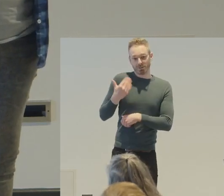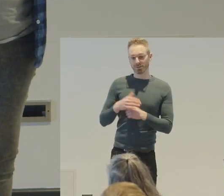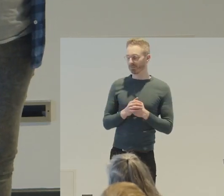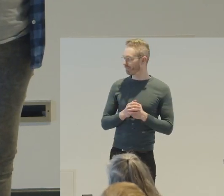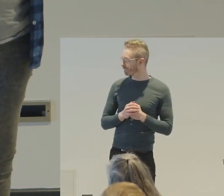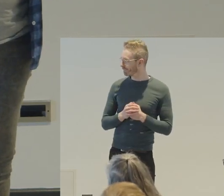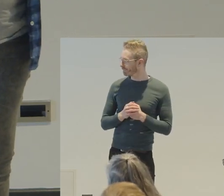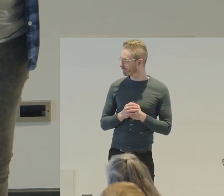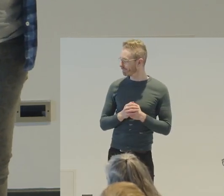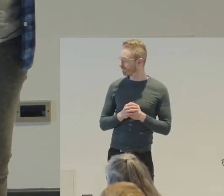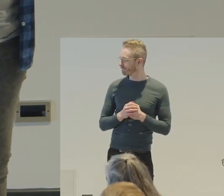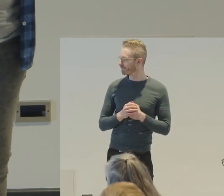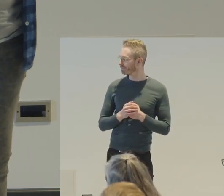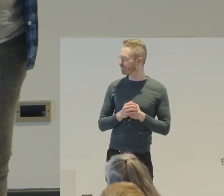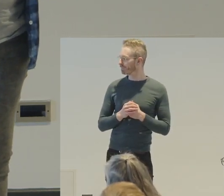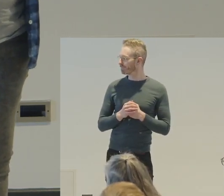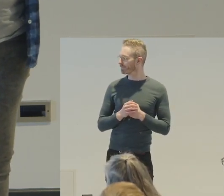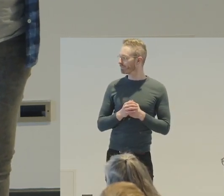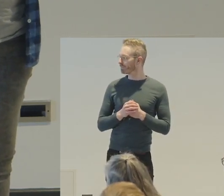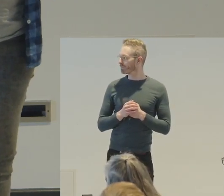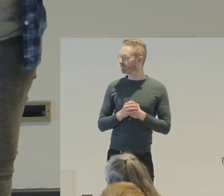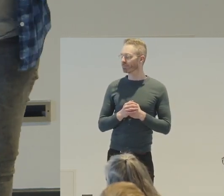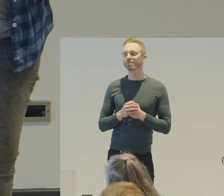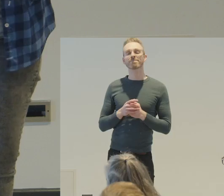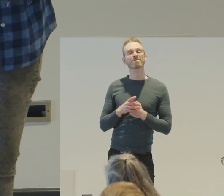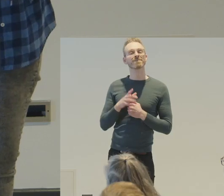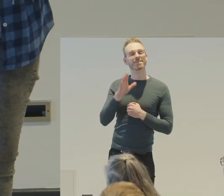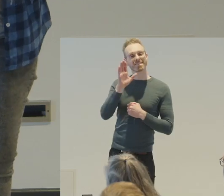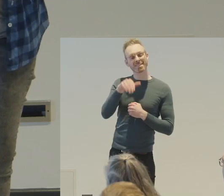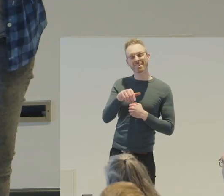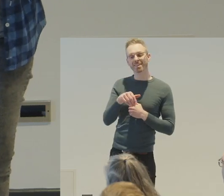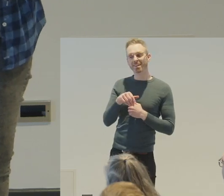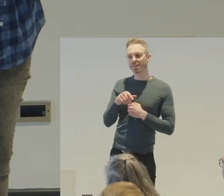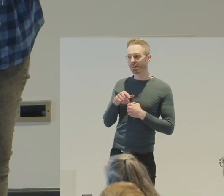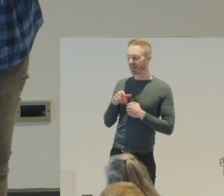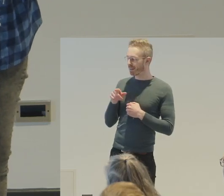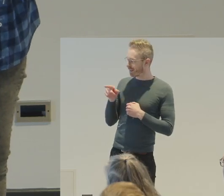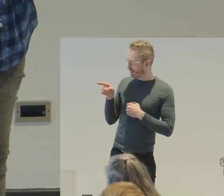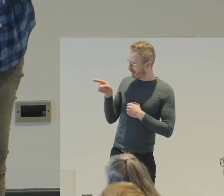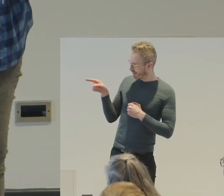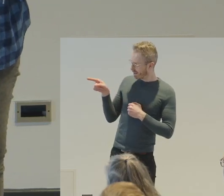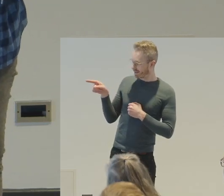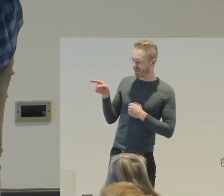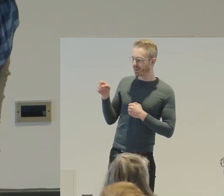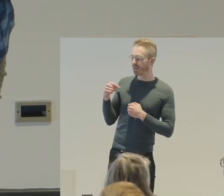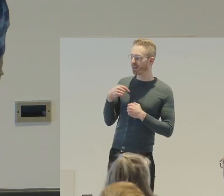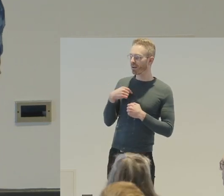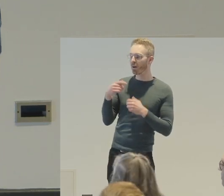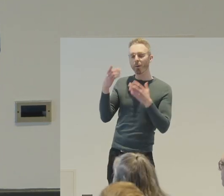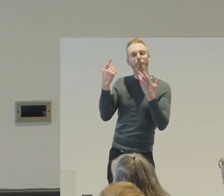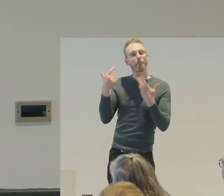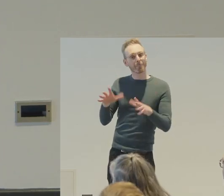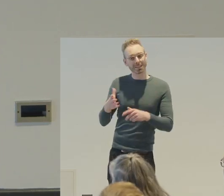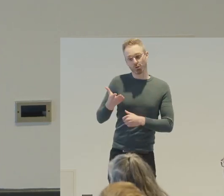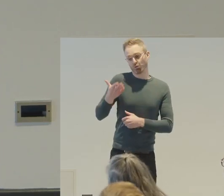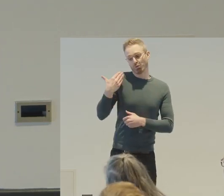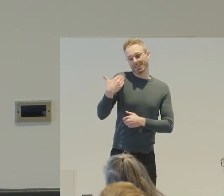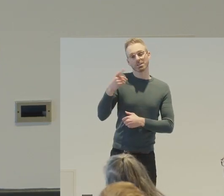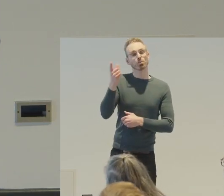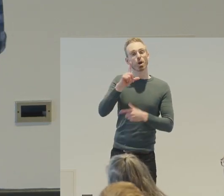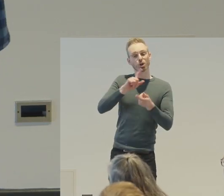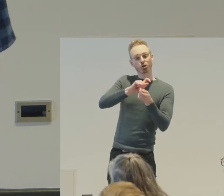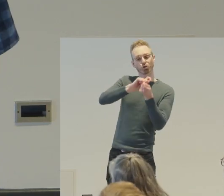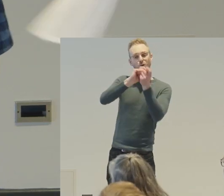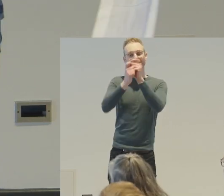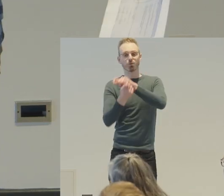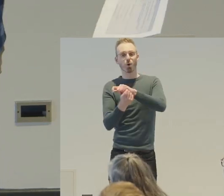Yeah, and also me and you, Charlotte, we've done transforming leadership, haven't we? And we also got